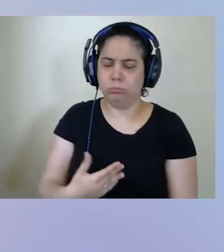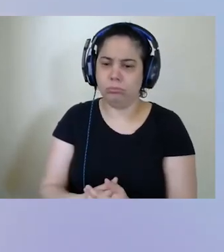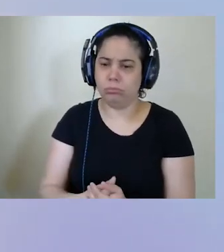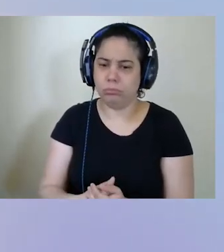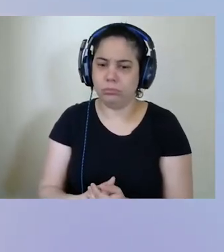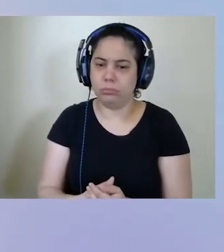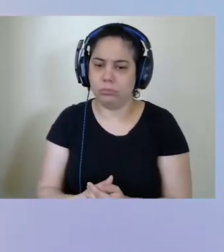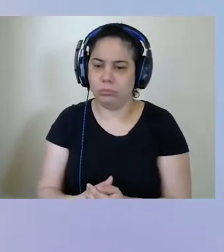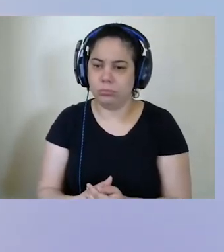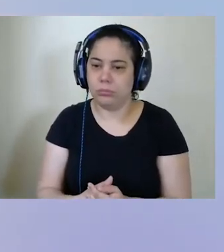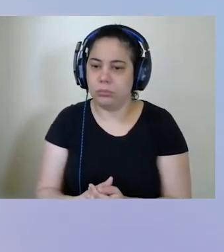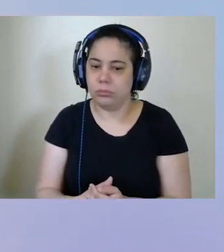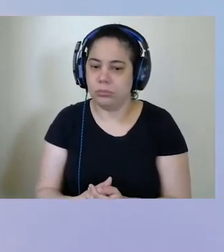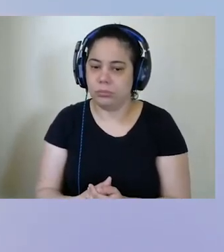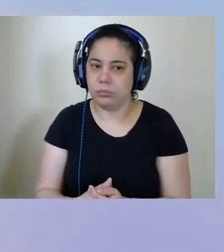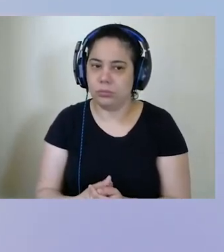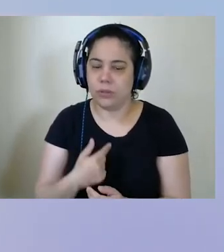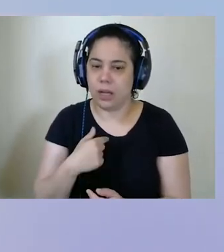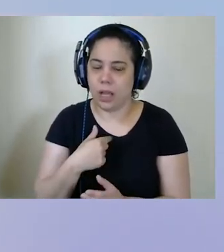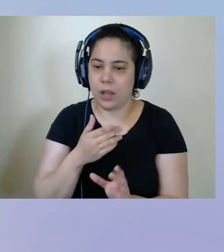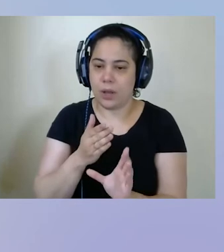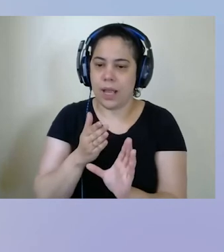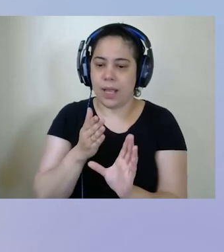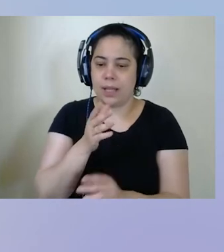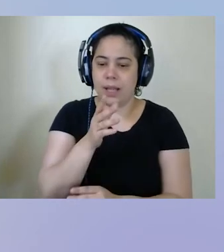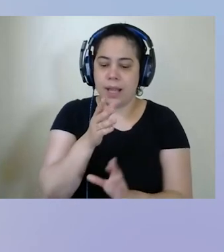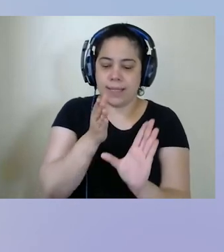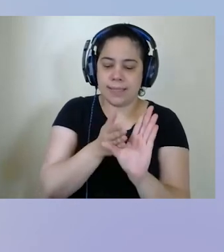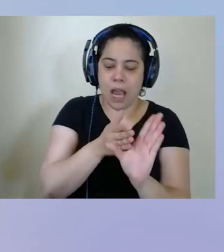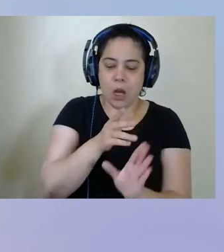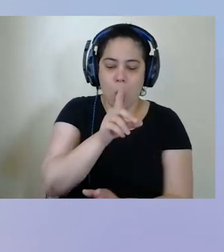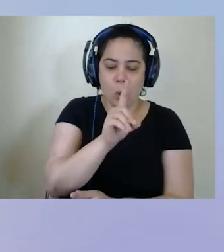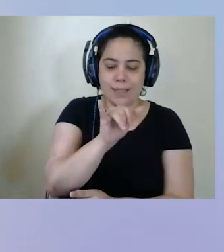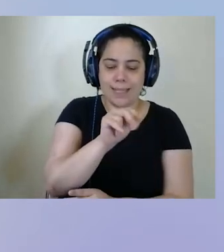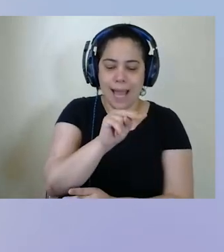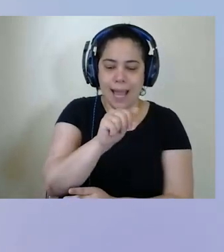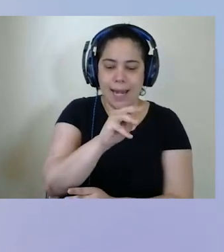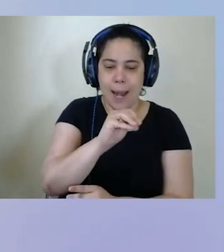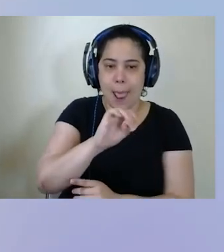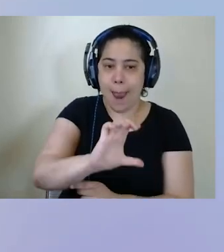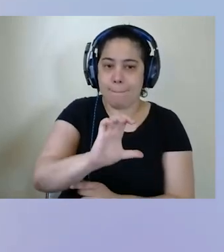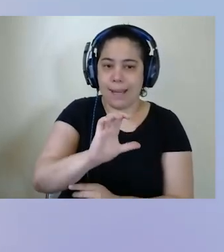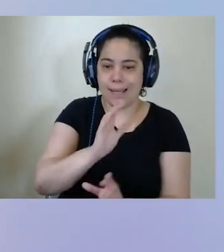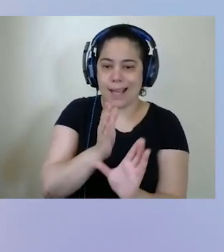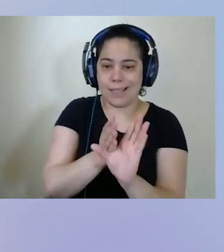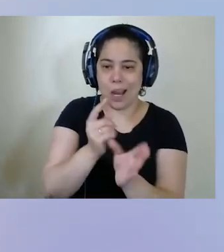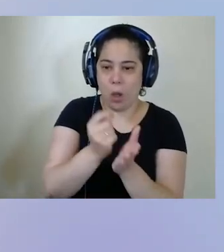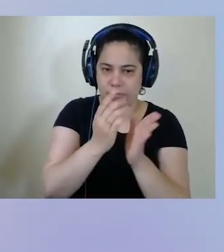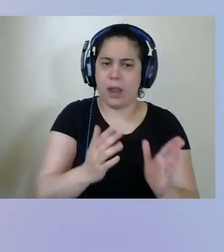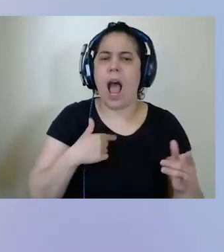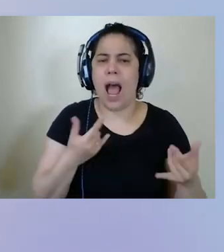I was a psychodynamic psychotherapist, and in fact I still am. I still consider